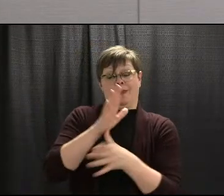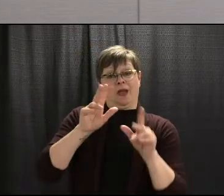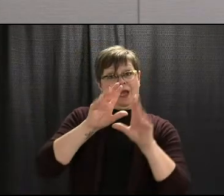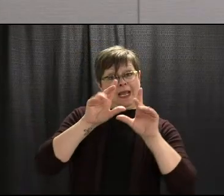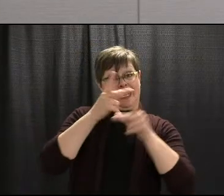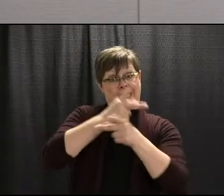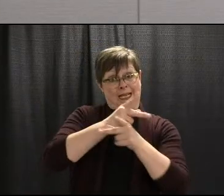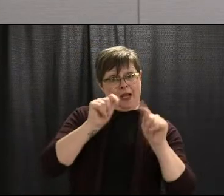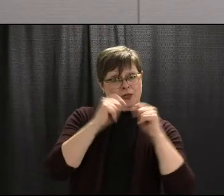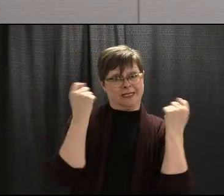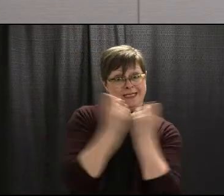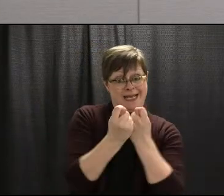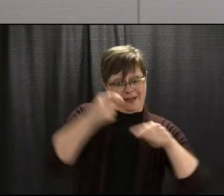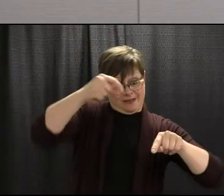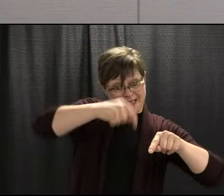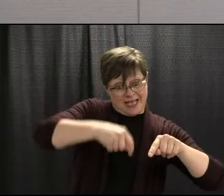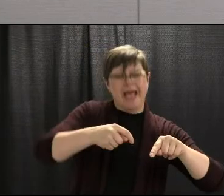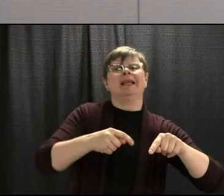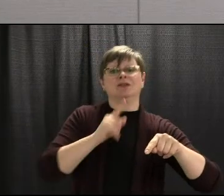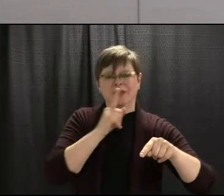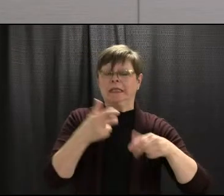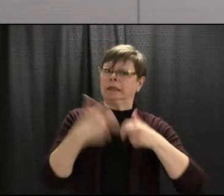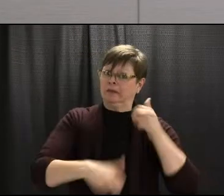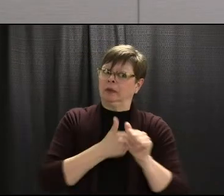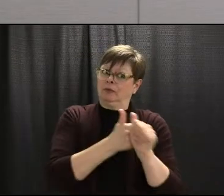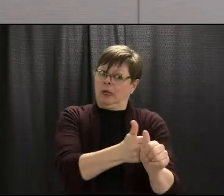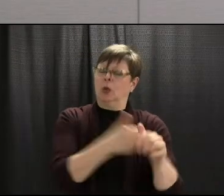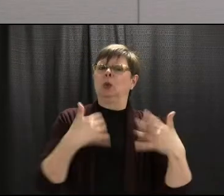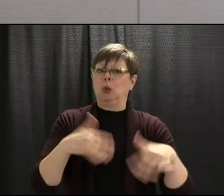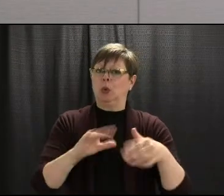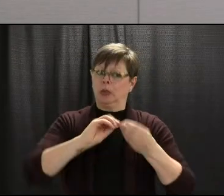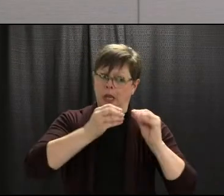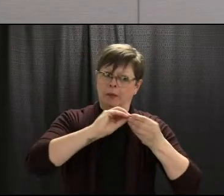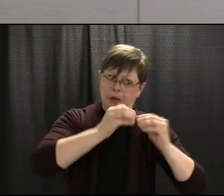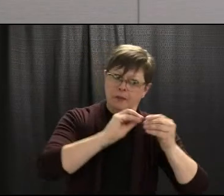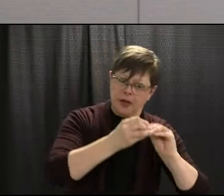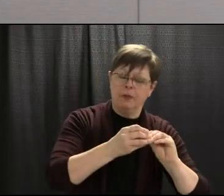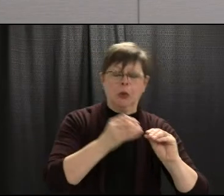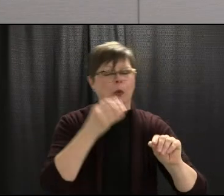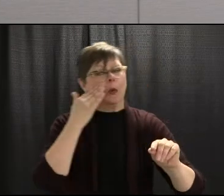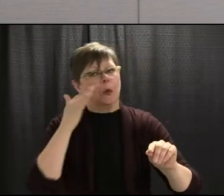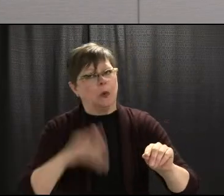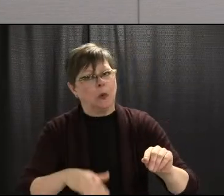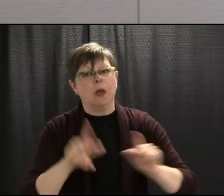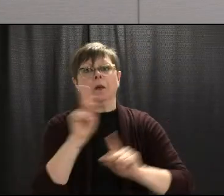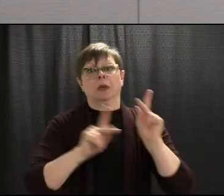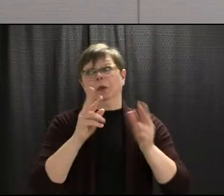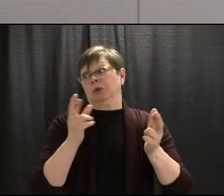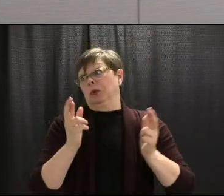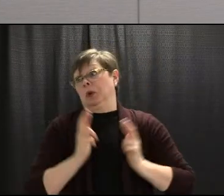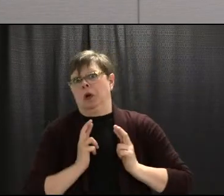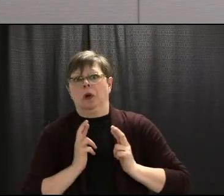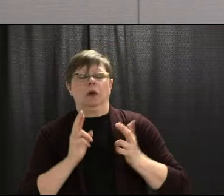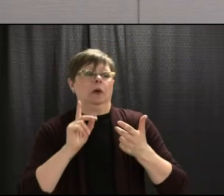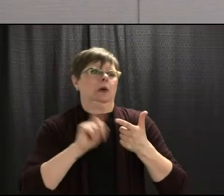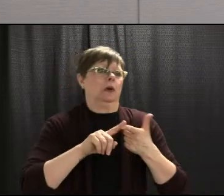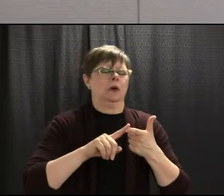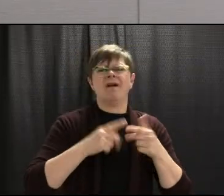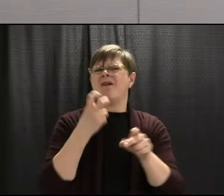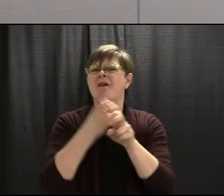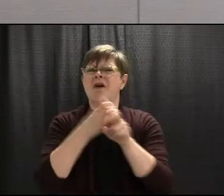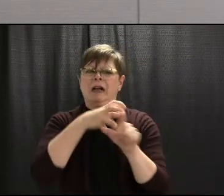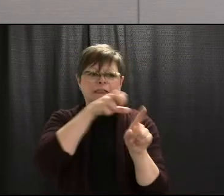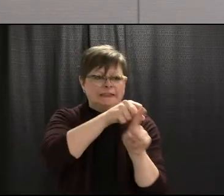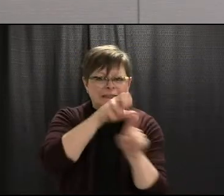care. It is difficult to track how many have left the system, there's no doubt, because people retire. It's difficult to capture